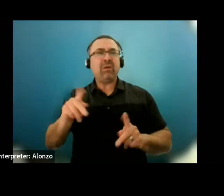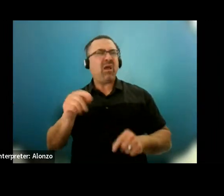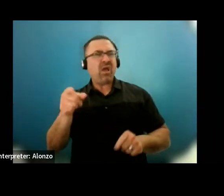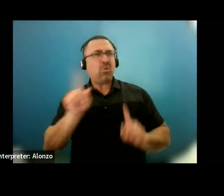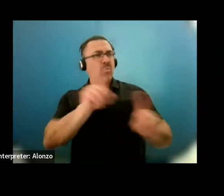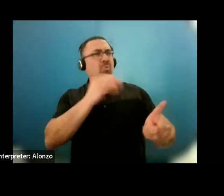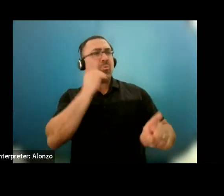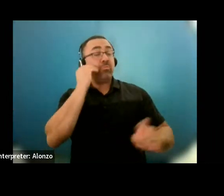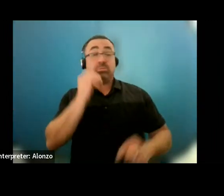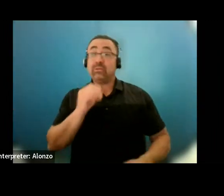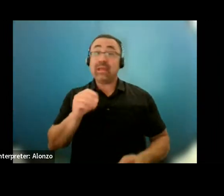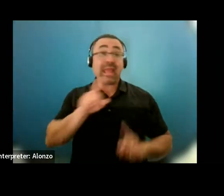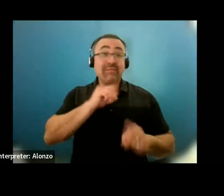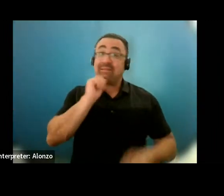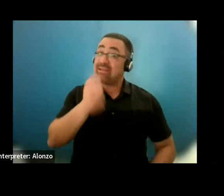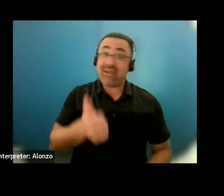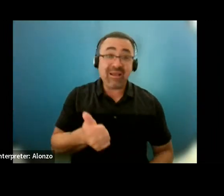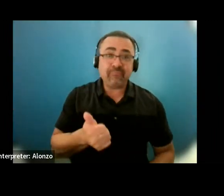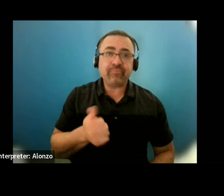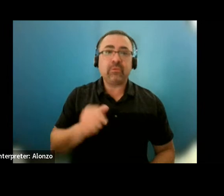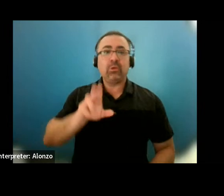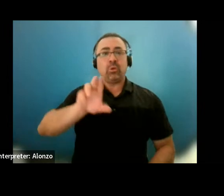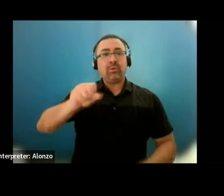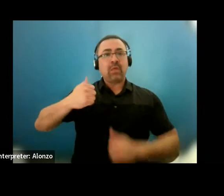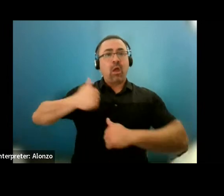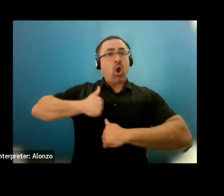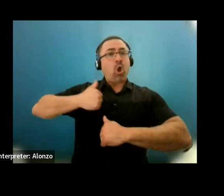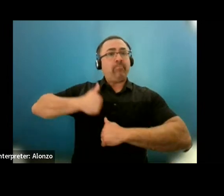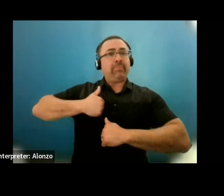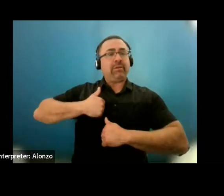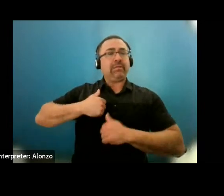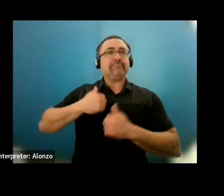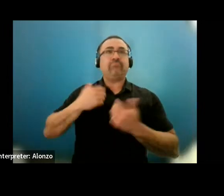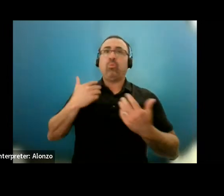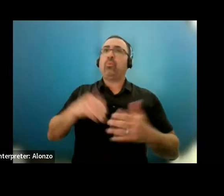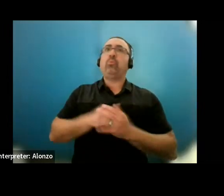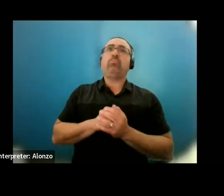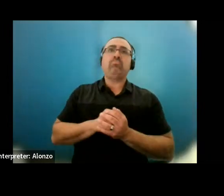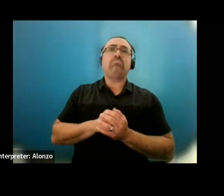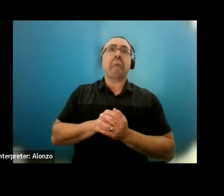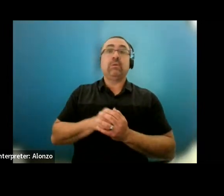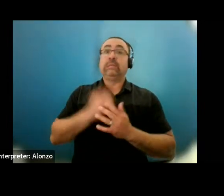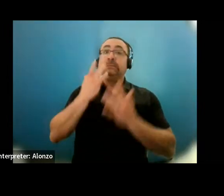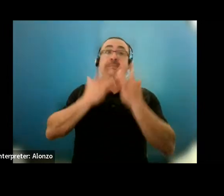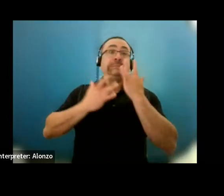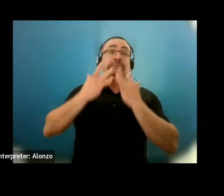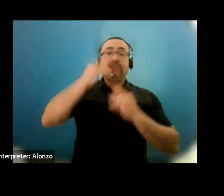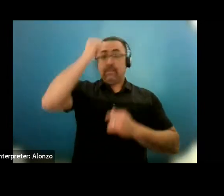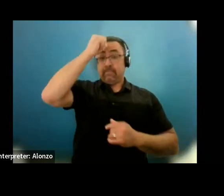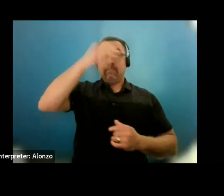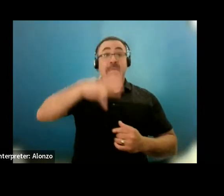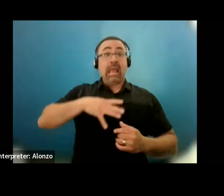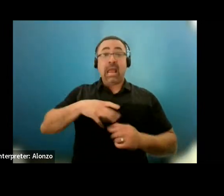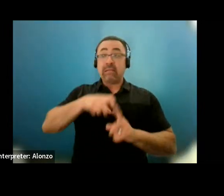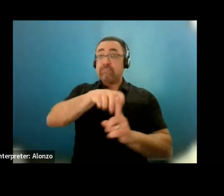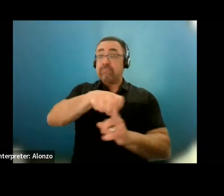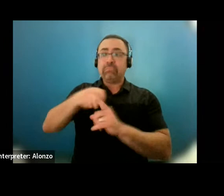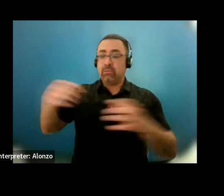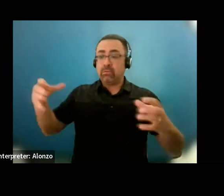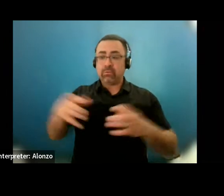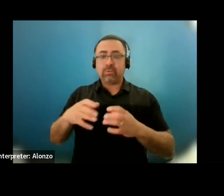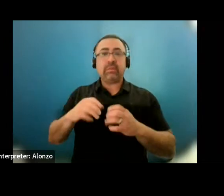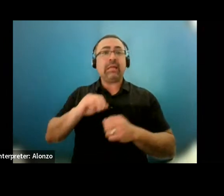they didn't. The U.S. Army was so desperate for manpower, they actually